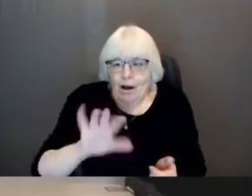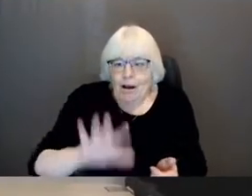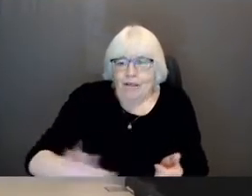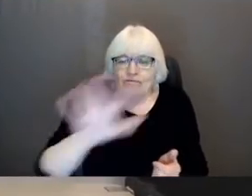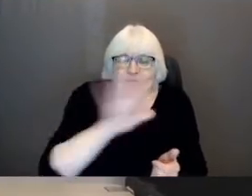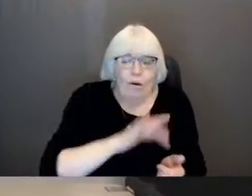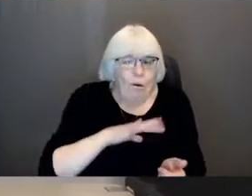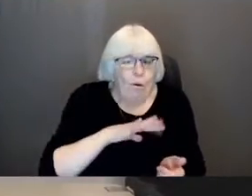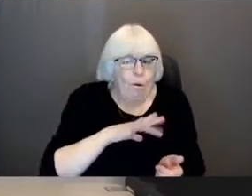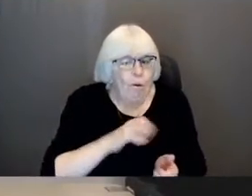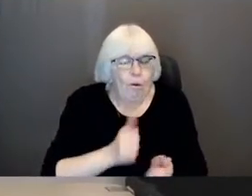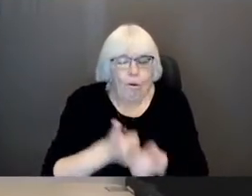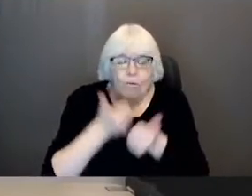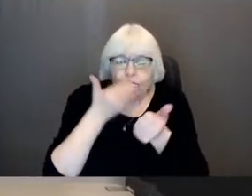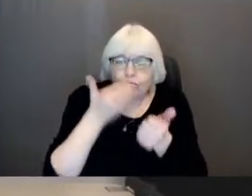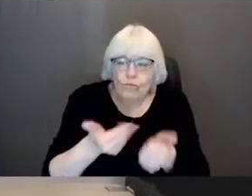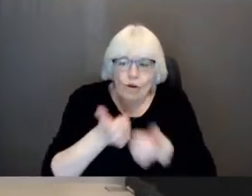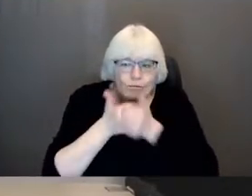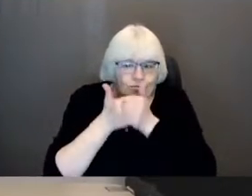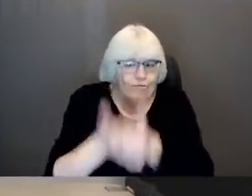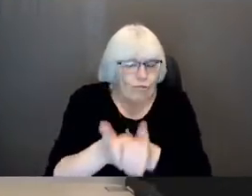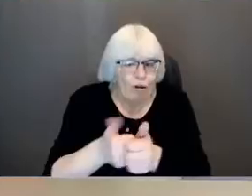the realization of what we're dealing with.